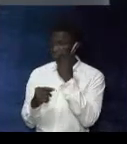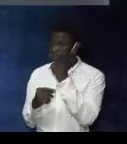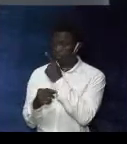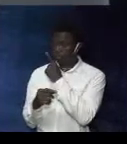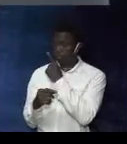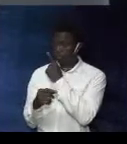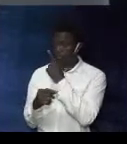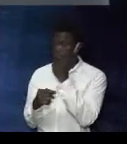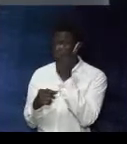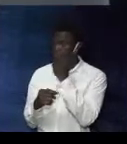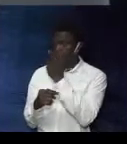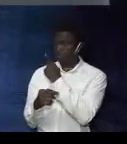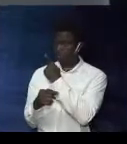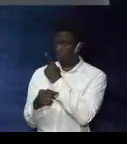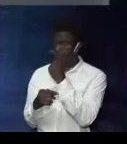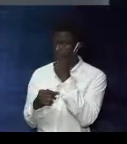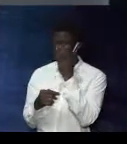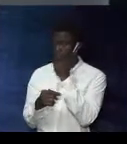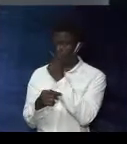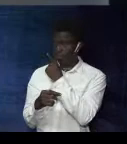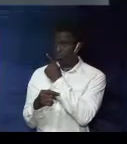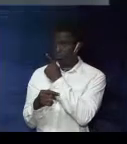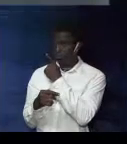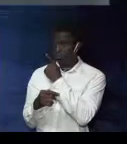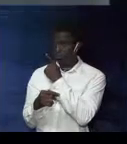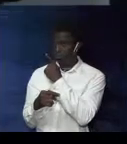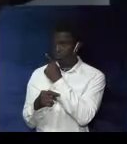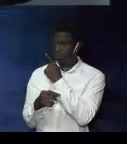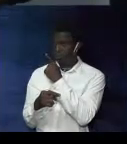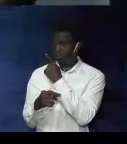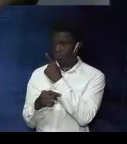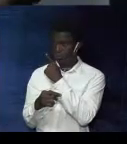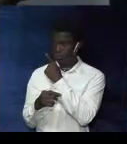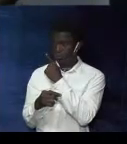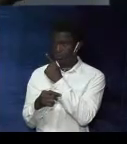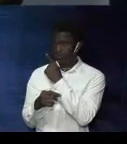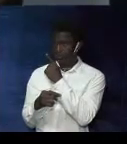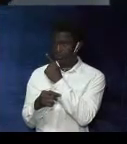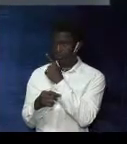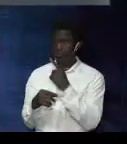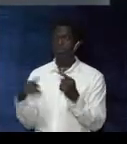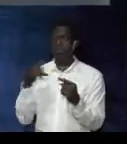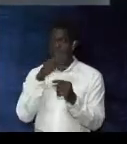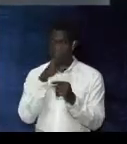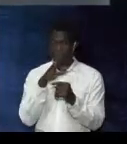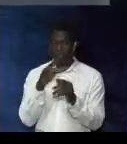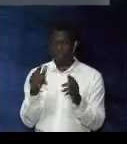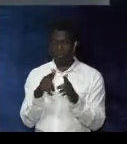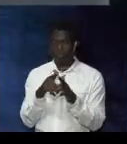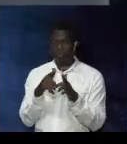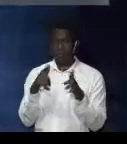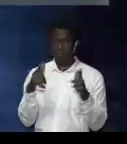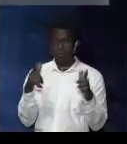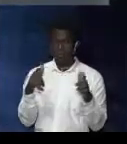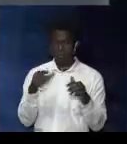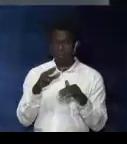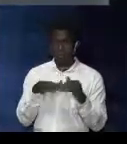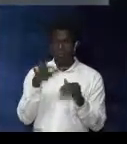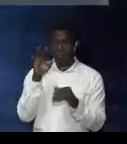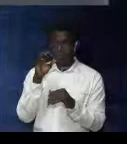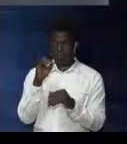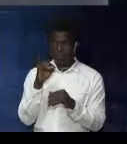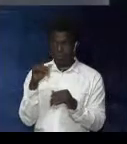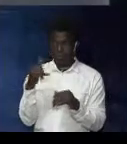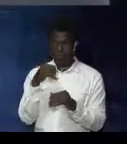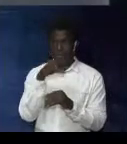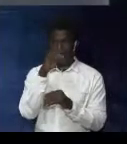acute. This one is greater than 90, and this one is also greater than 90. They are obtuse. So this is equal to